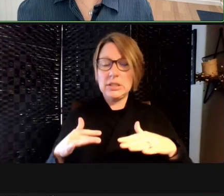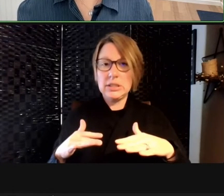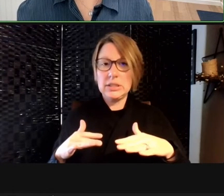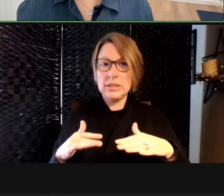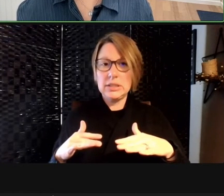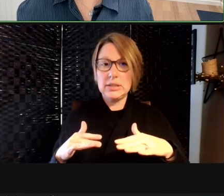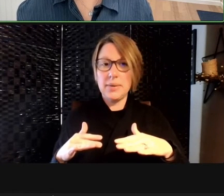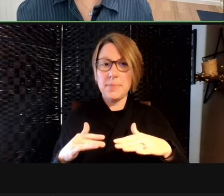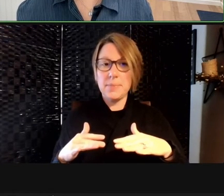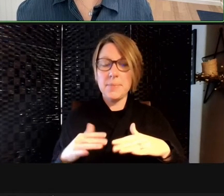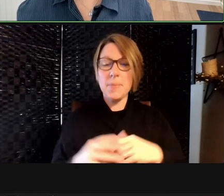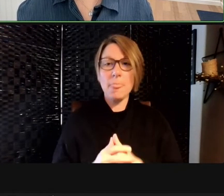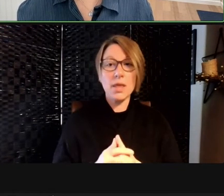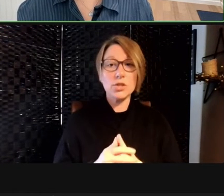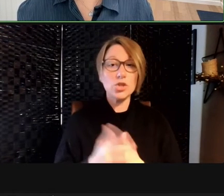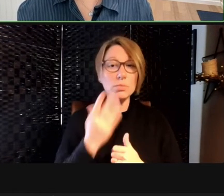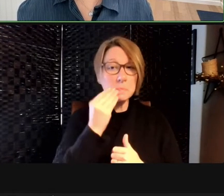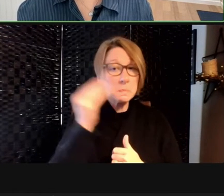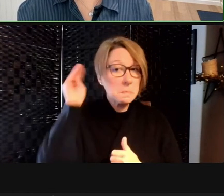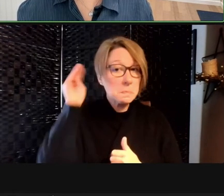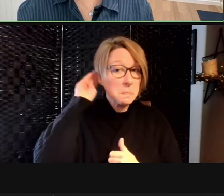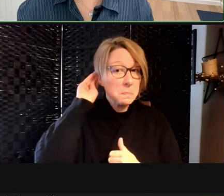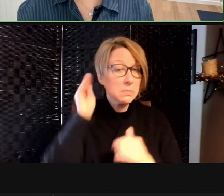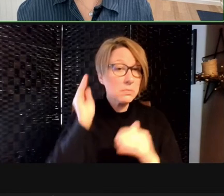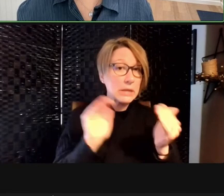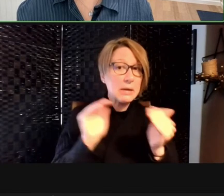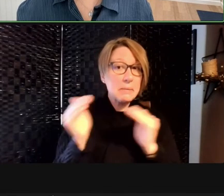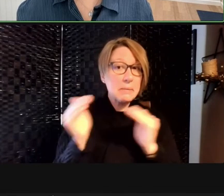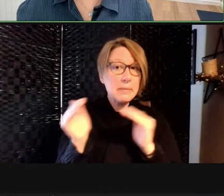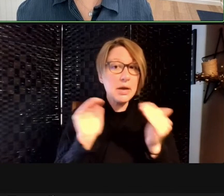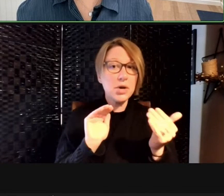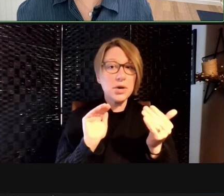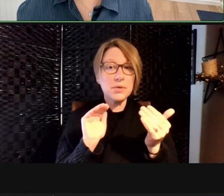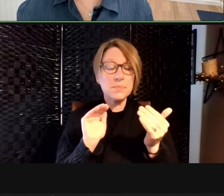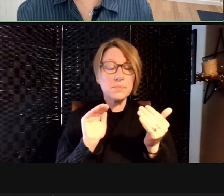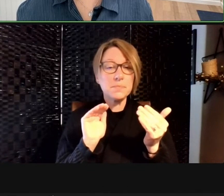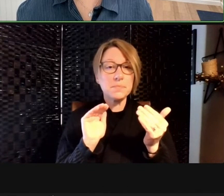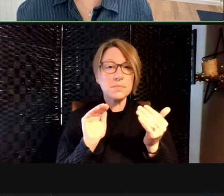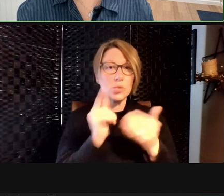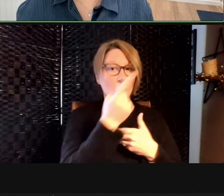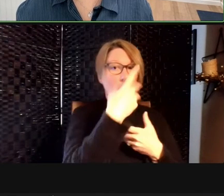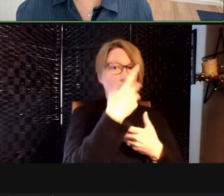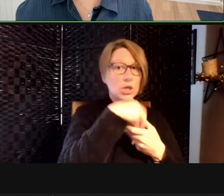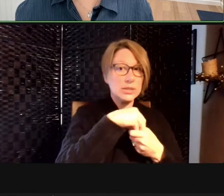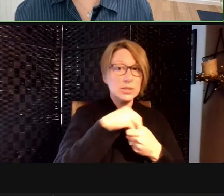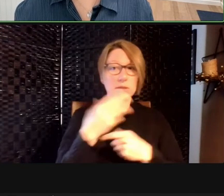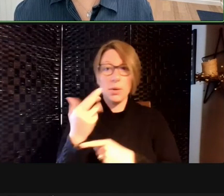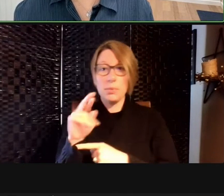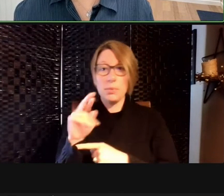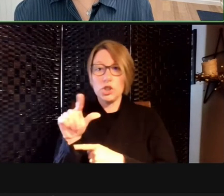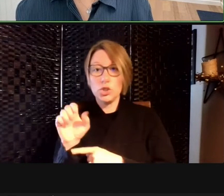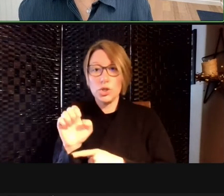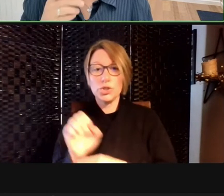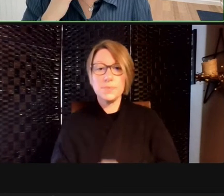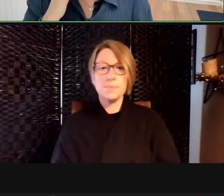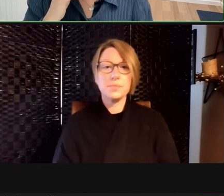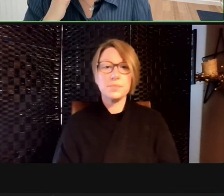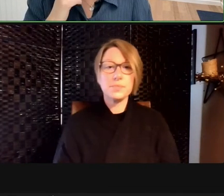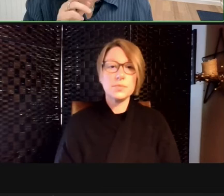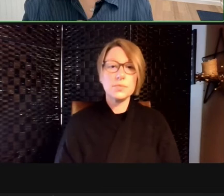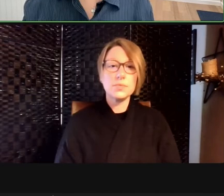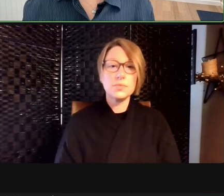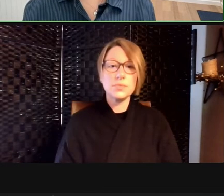So just good to know when you compare these things to those key features of autism. Tim